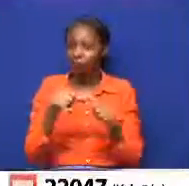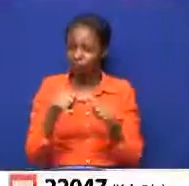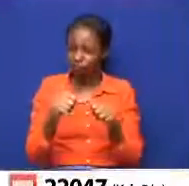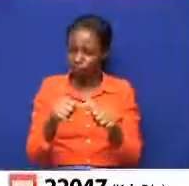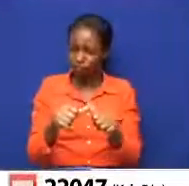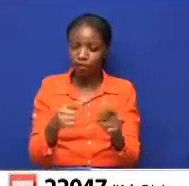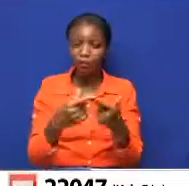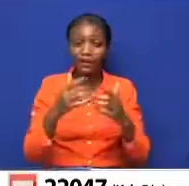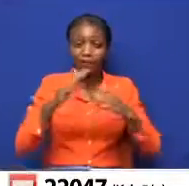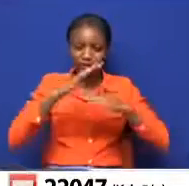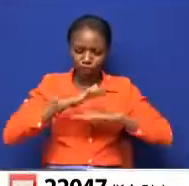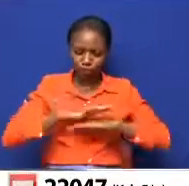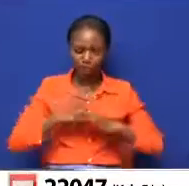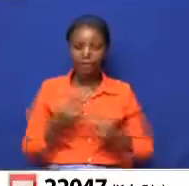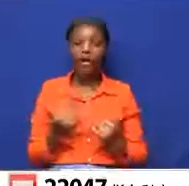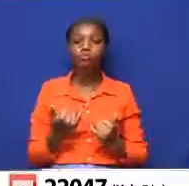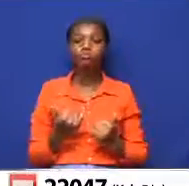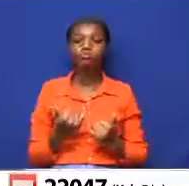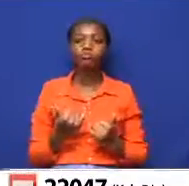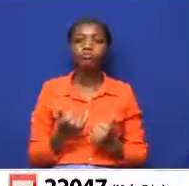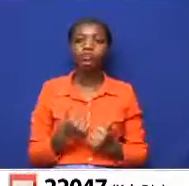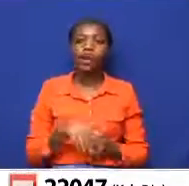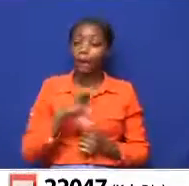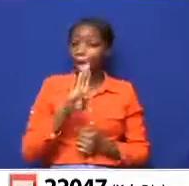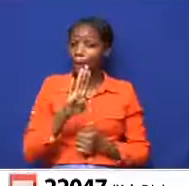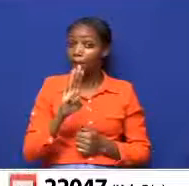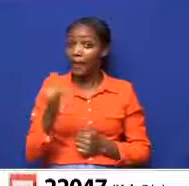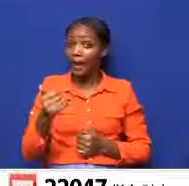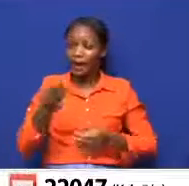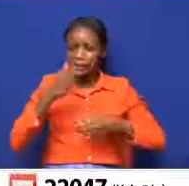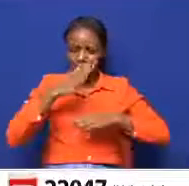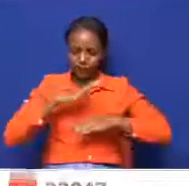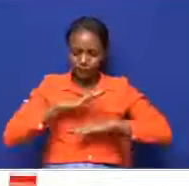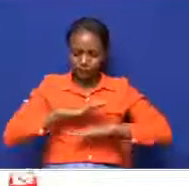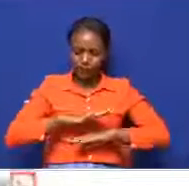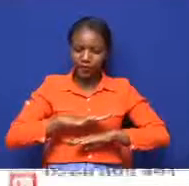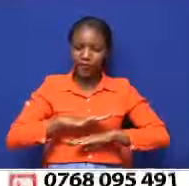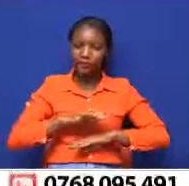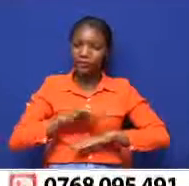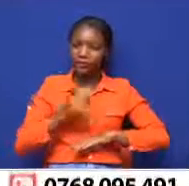halftime. Reggae is in halftime.